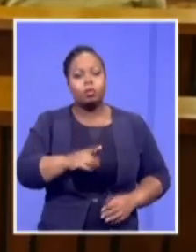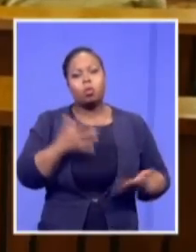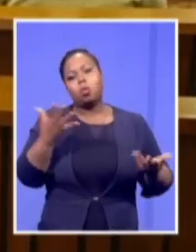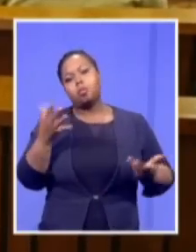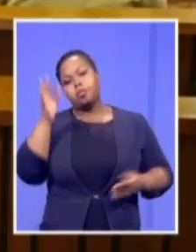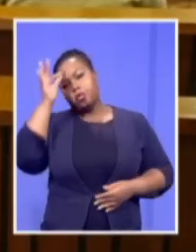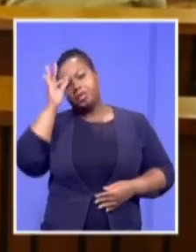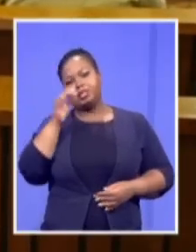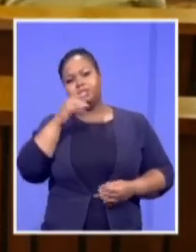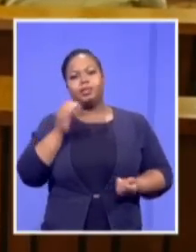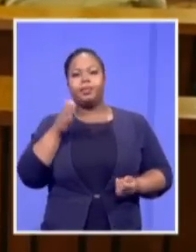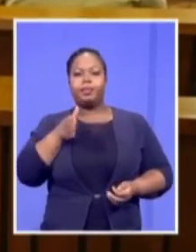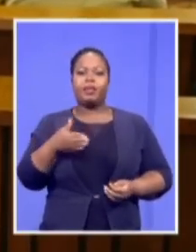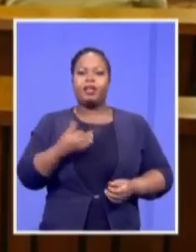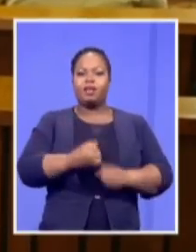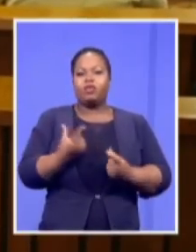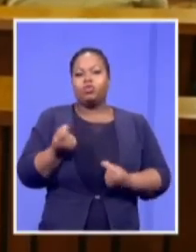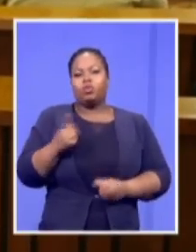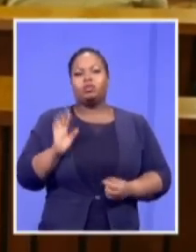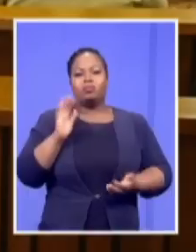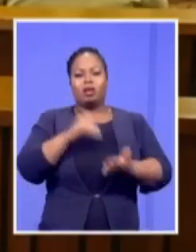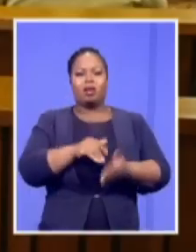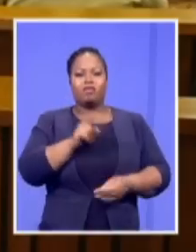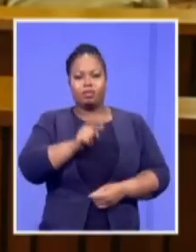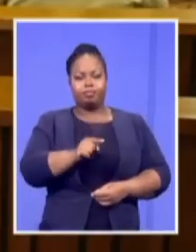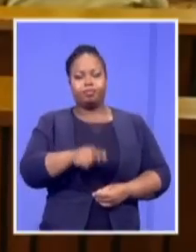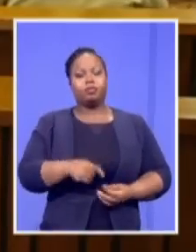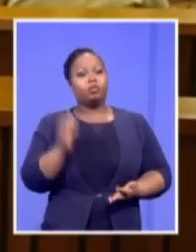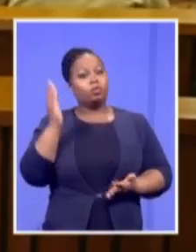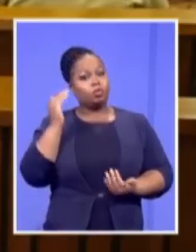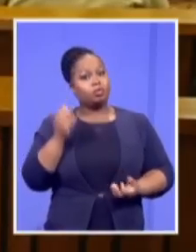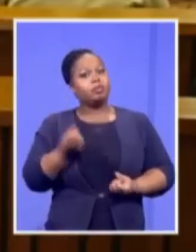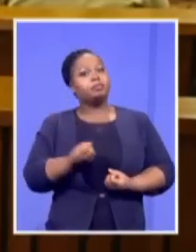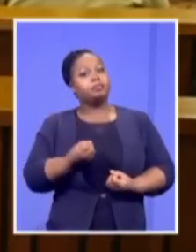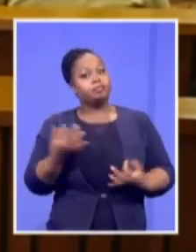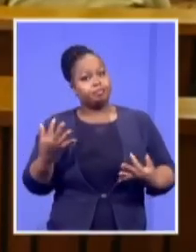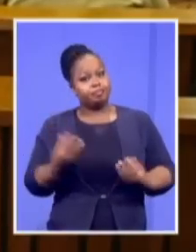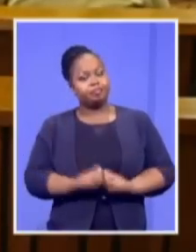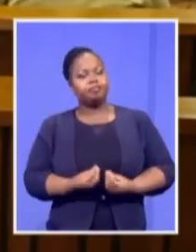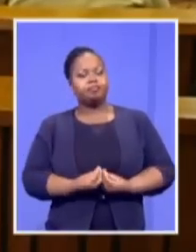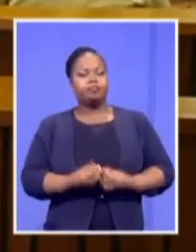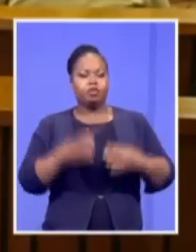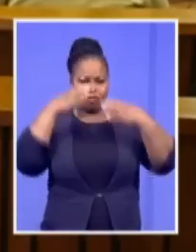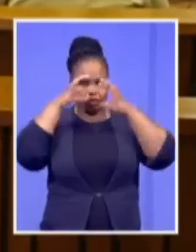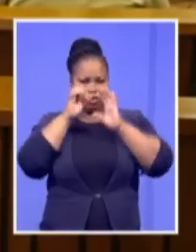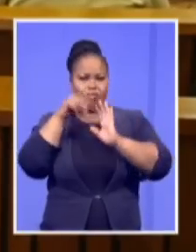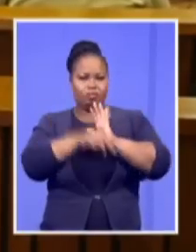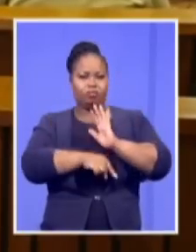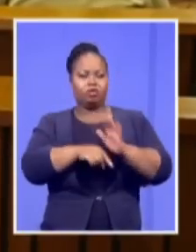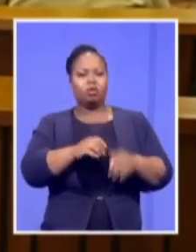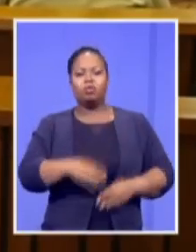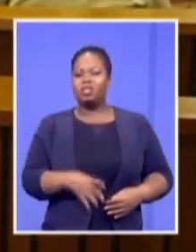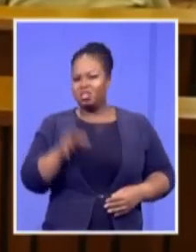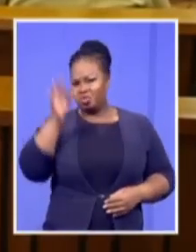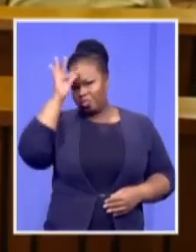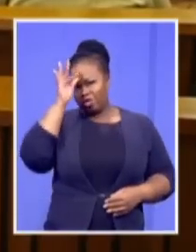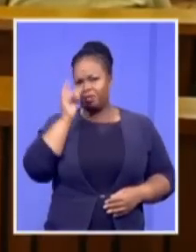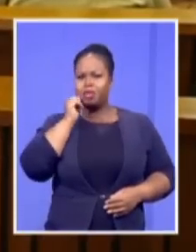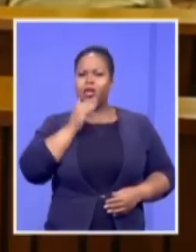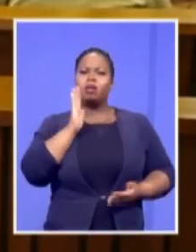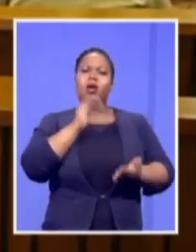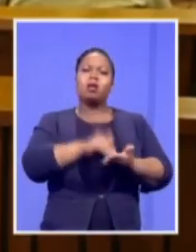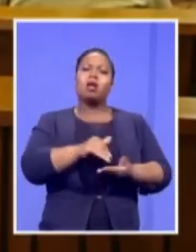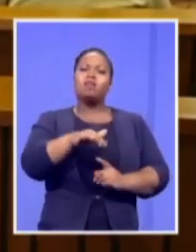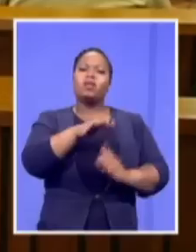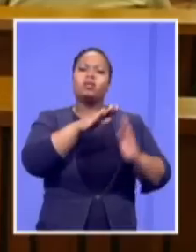when they arrived at that crime scene. So we're expecting a lot of that to be under the spotlight in terms of what these police officers did when